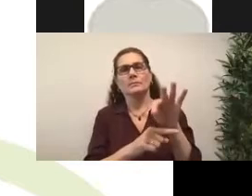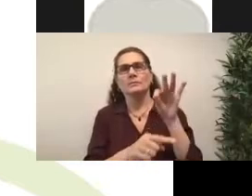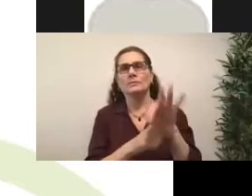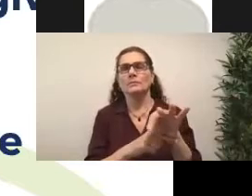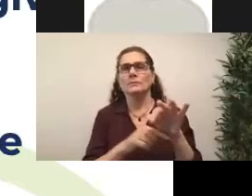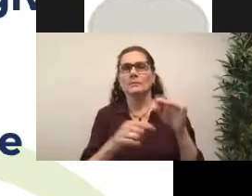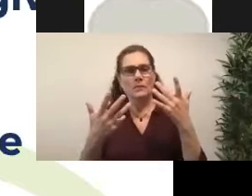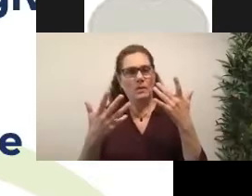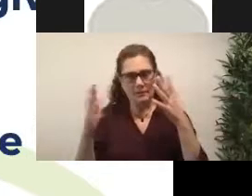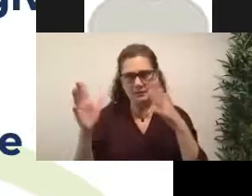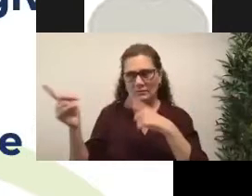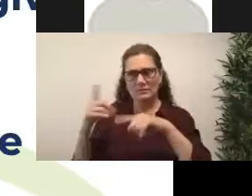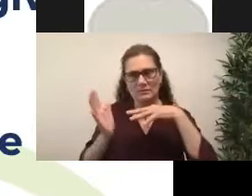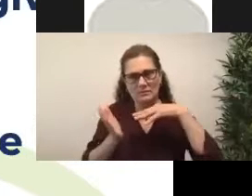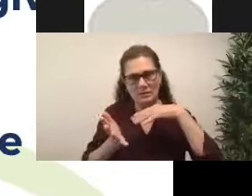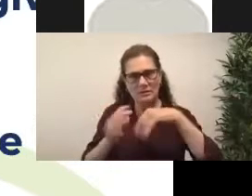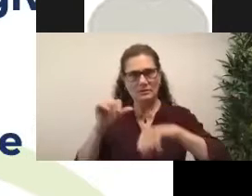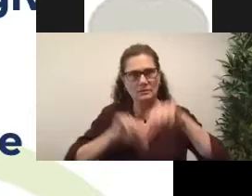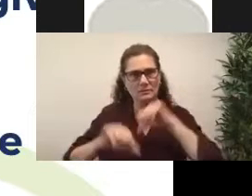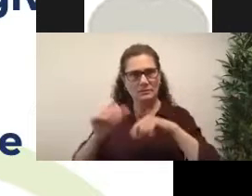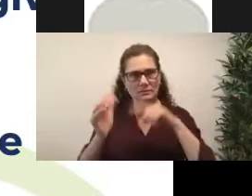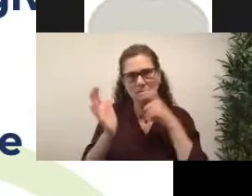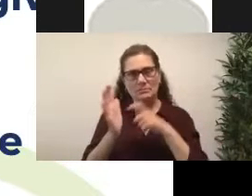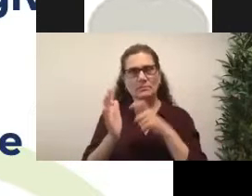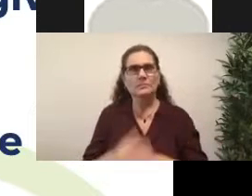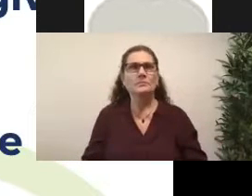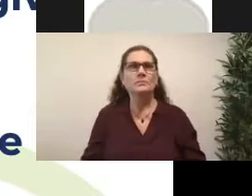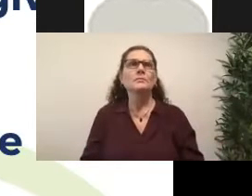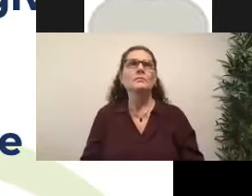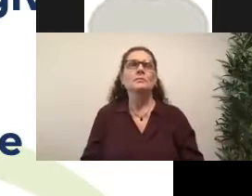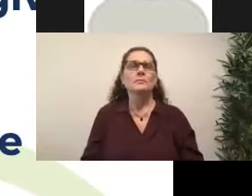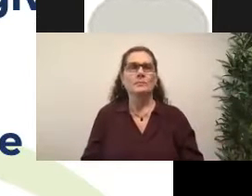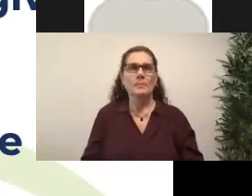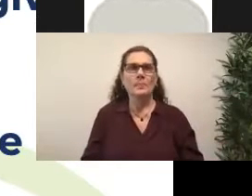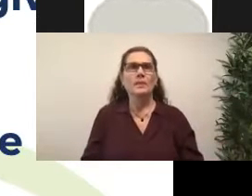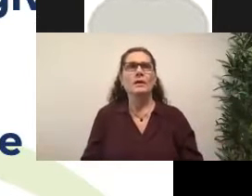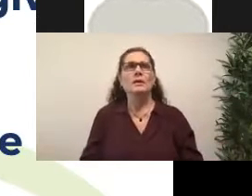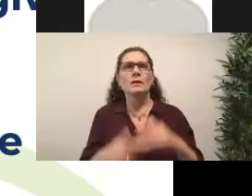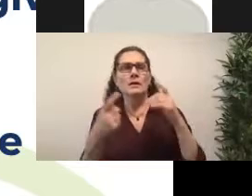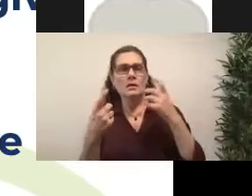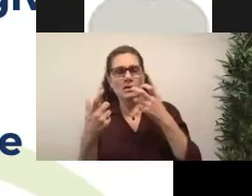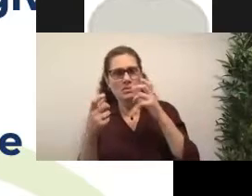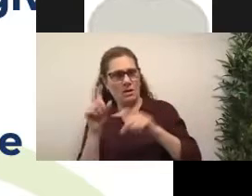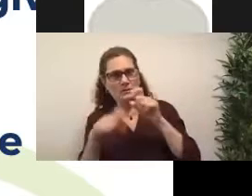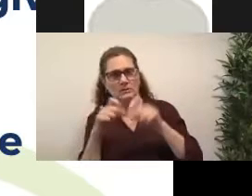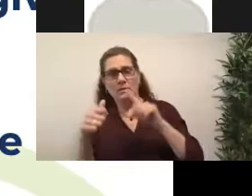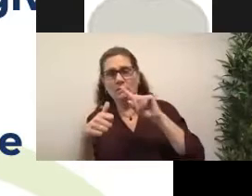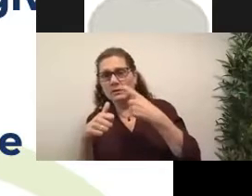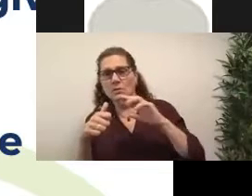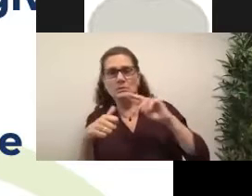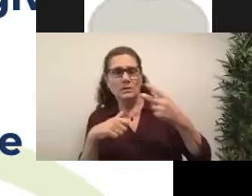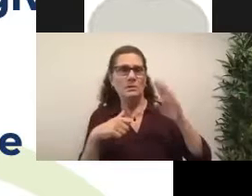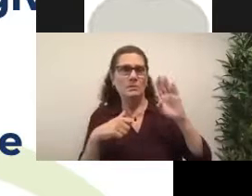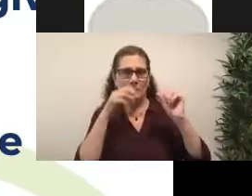second, or booster shots of the COVID-19 vaccine, and more people will be looking for those with the decision to have all adults eligible for